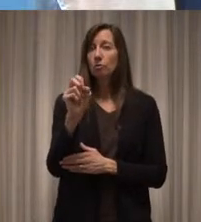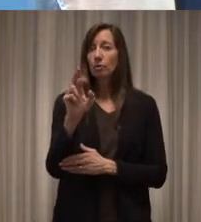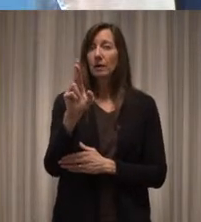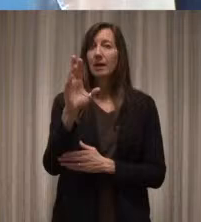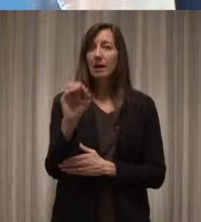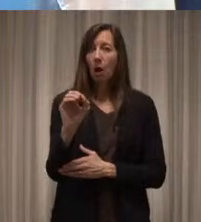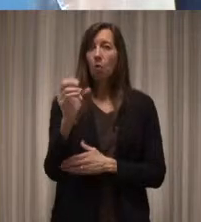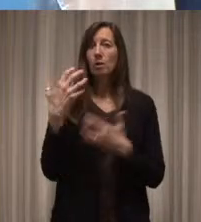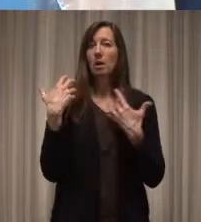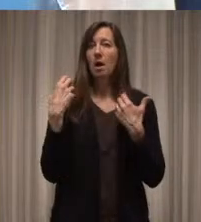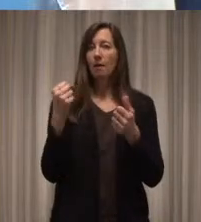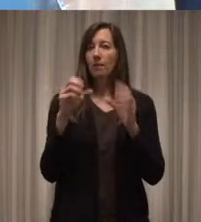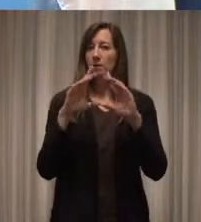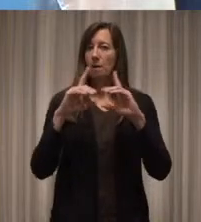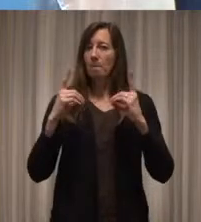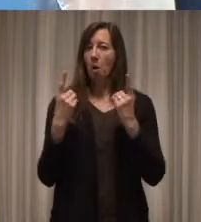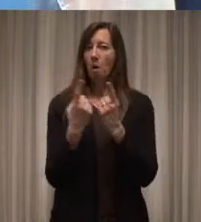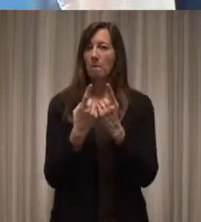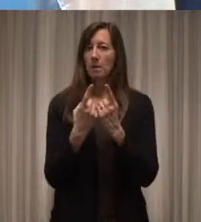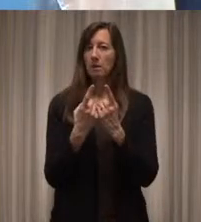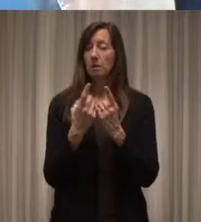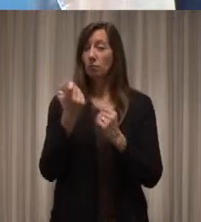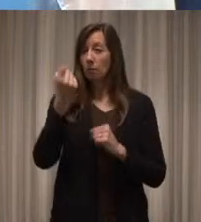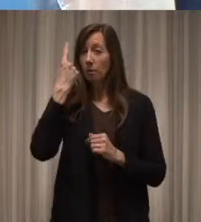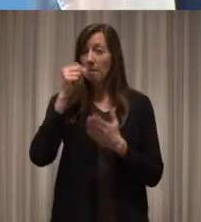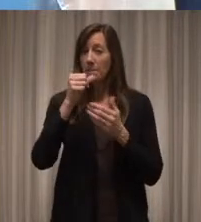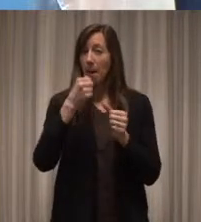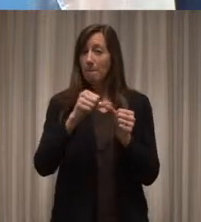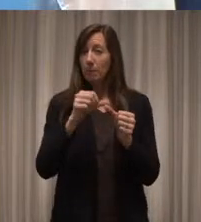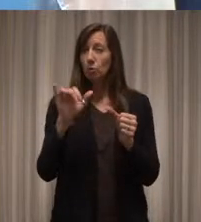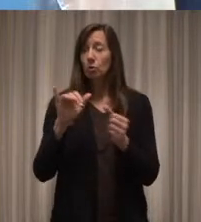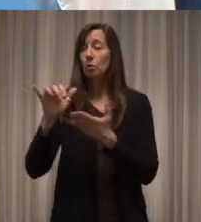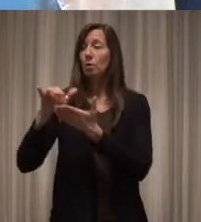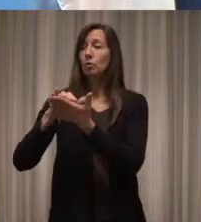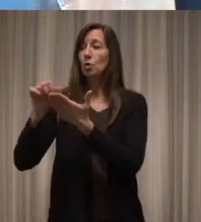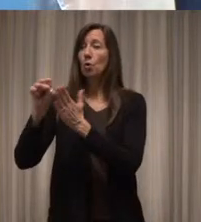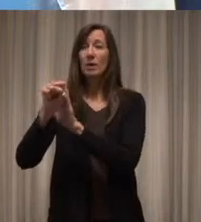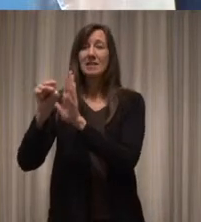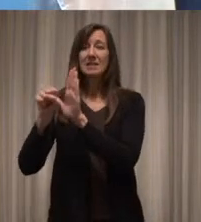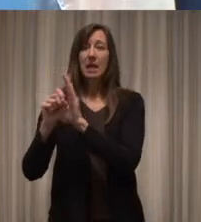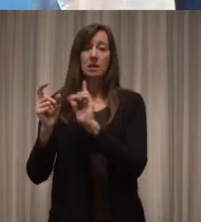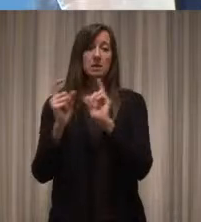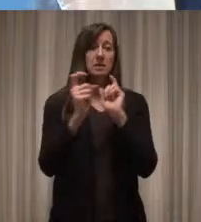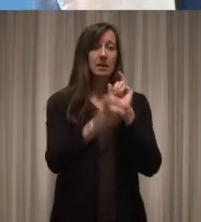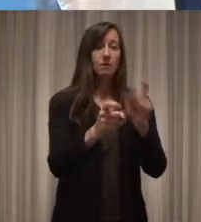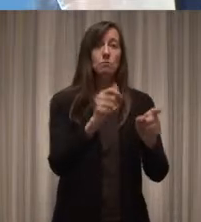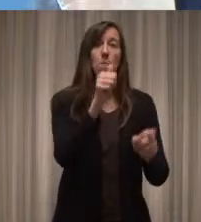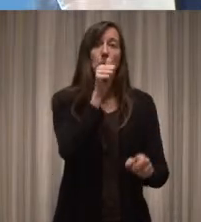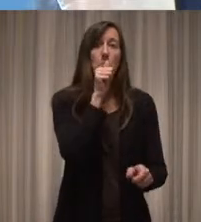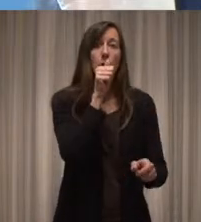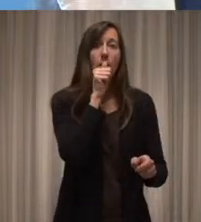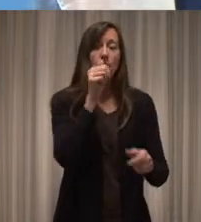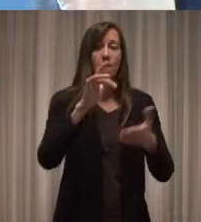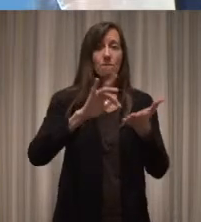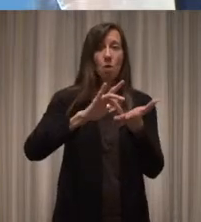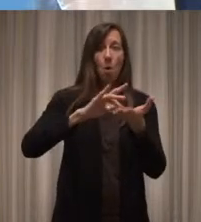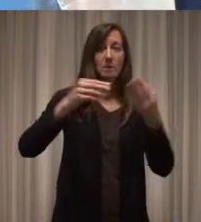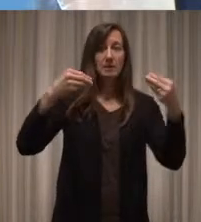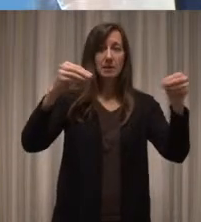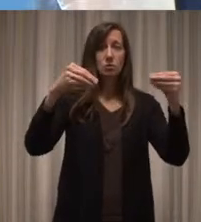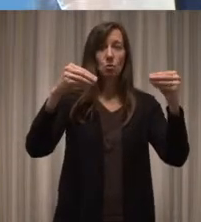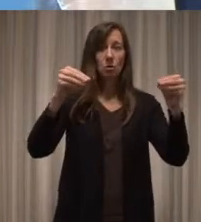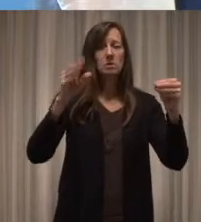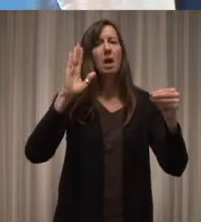York State is also providing doses directly to the private pharmacies and will continue to do that in parallel to